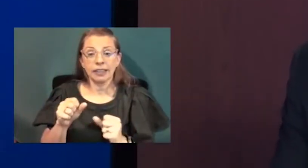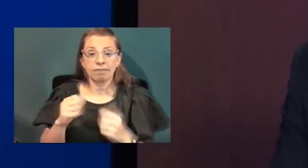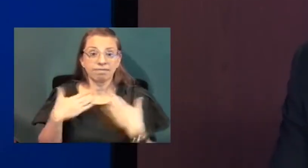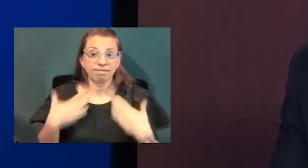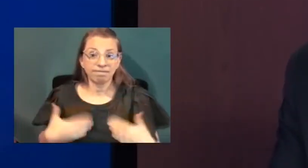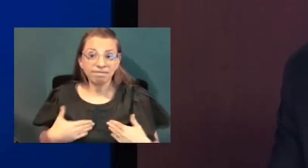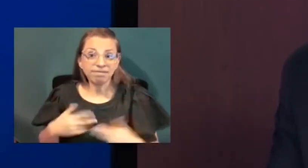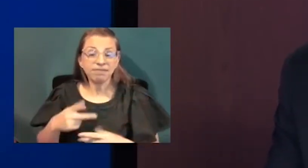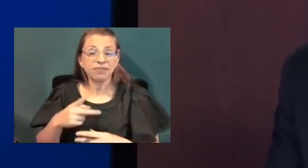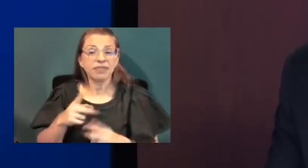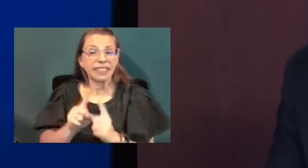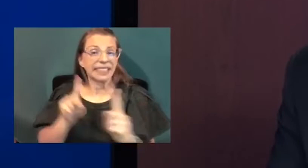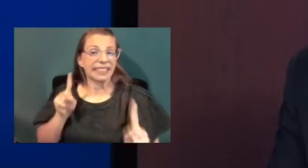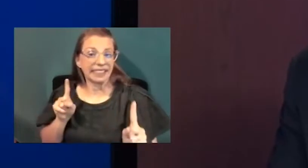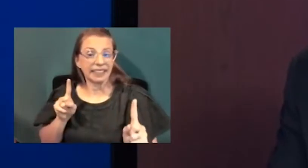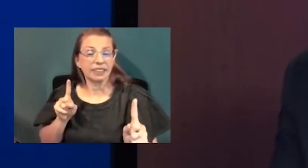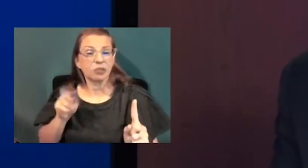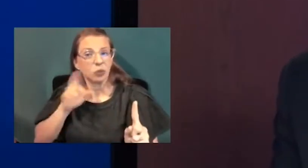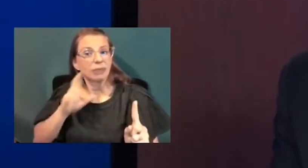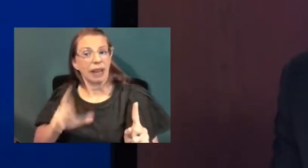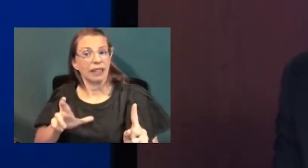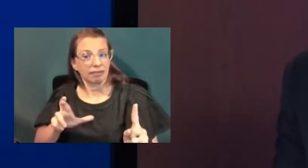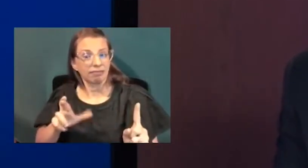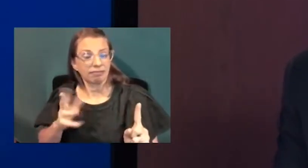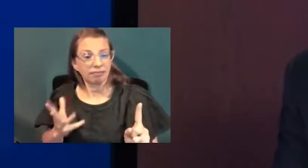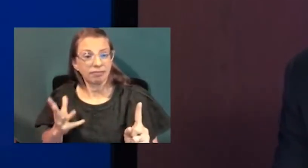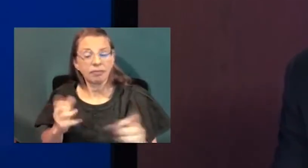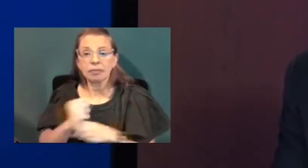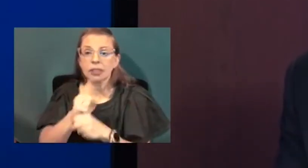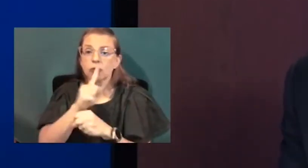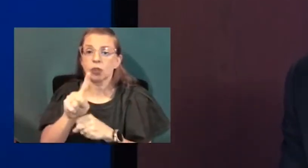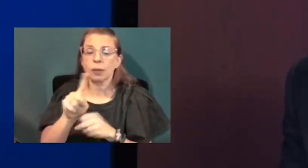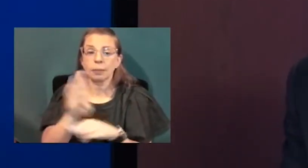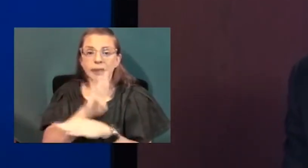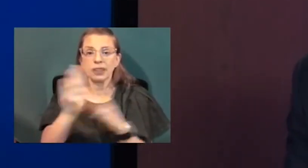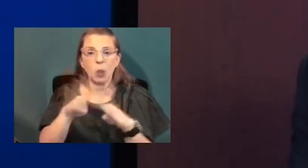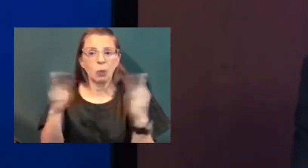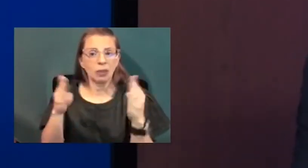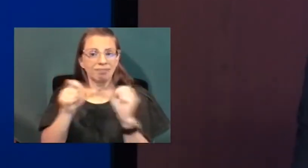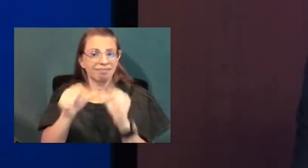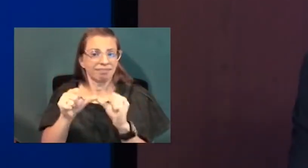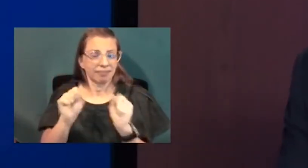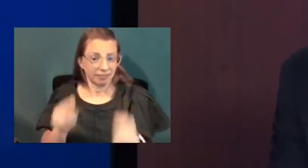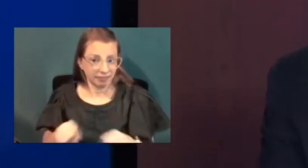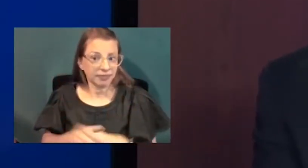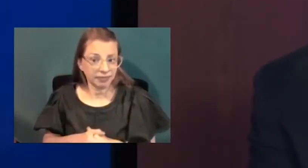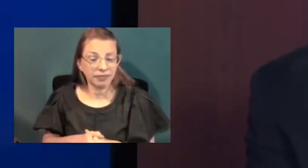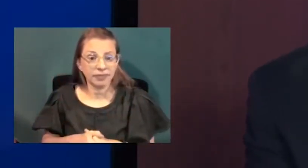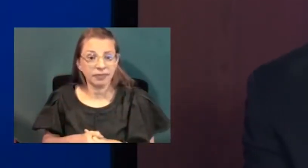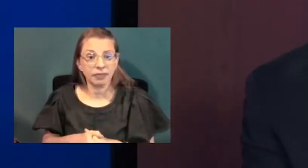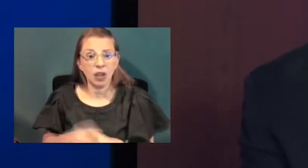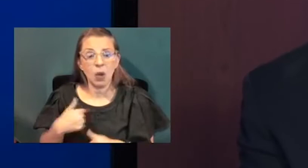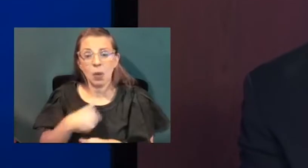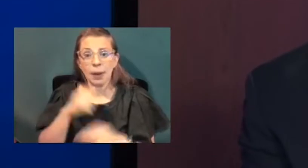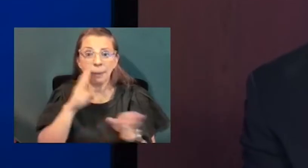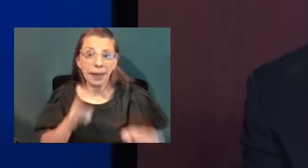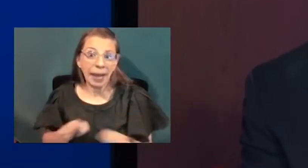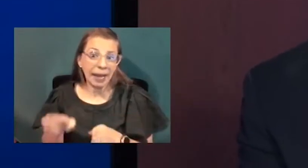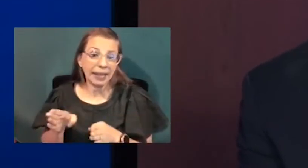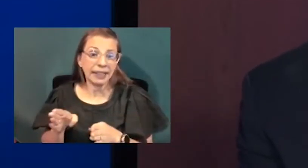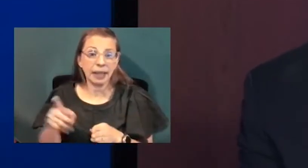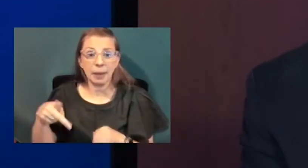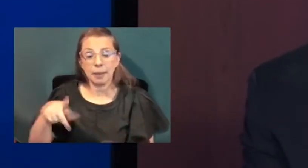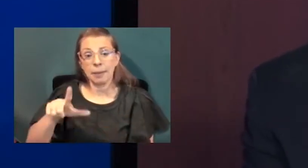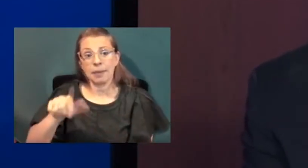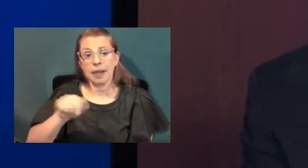way, and made sure that businesses could still be open. So we absolutely plan to, in a way, make the plaza more like a